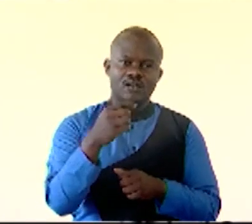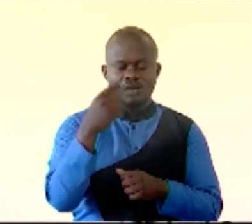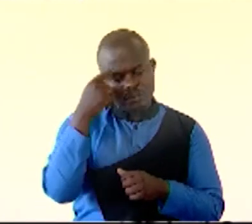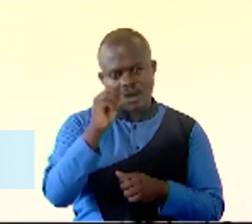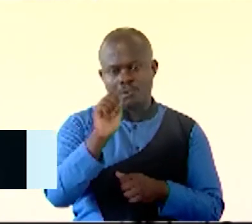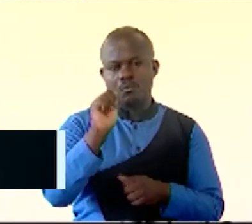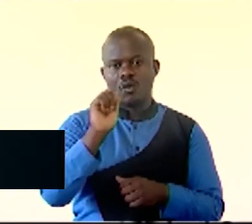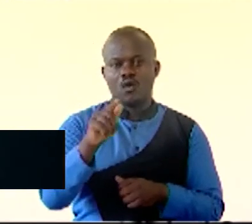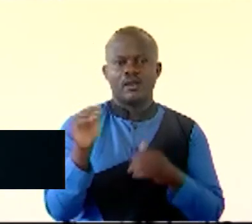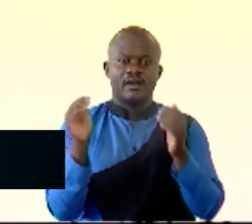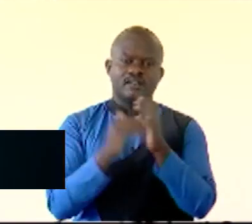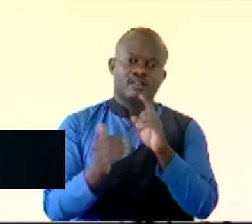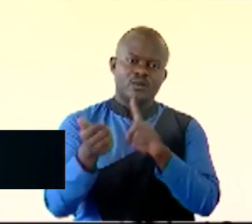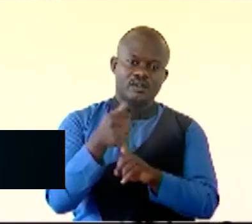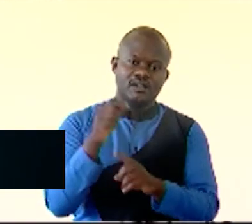we get?